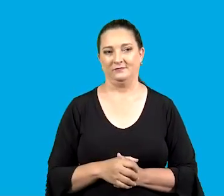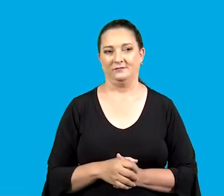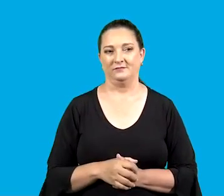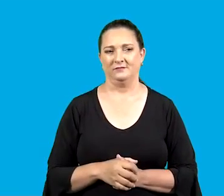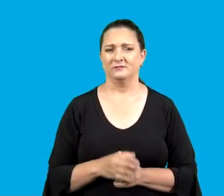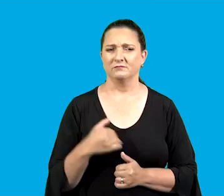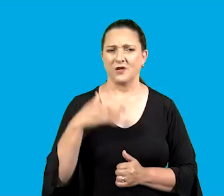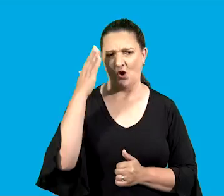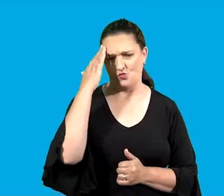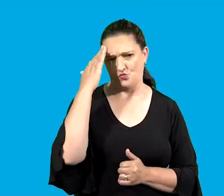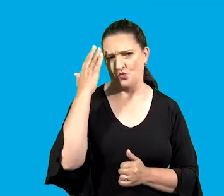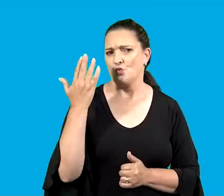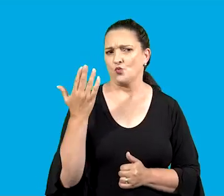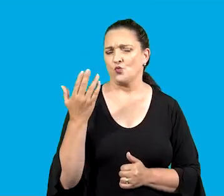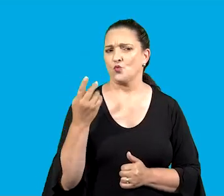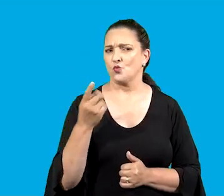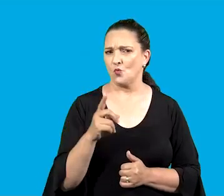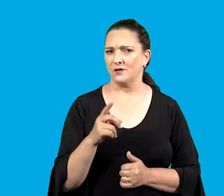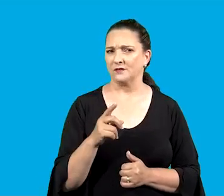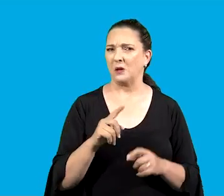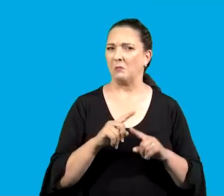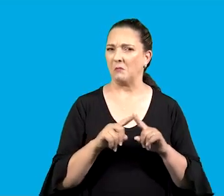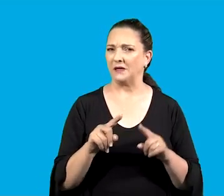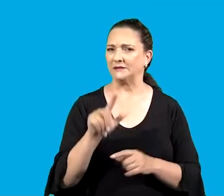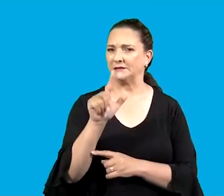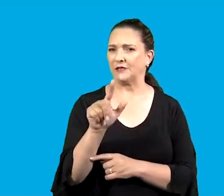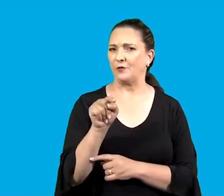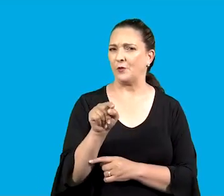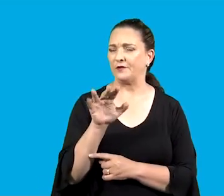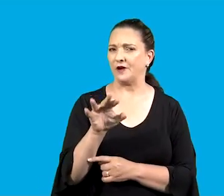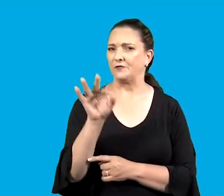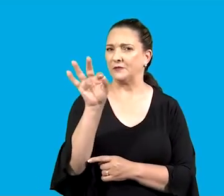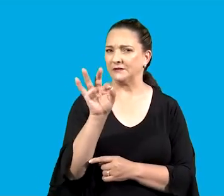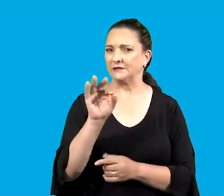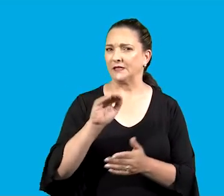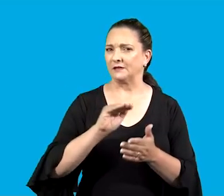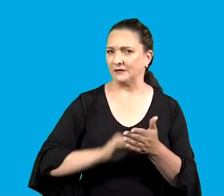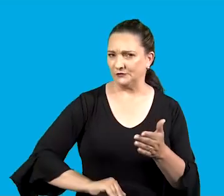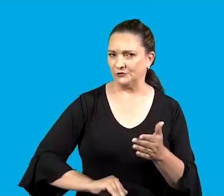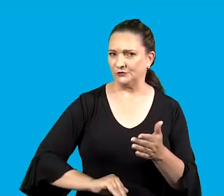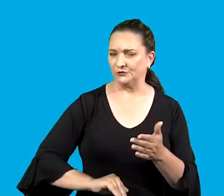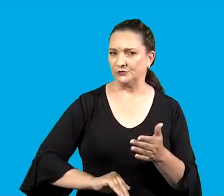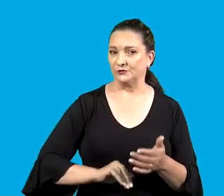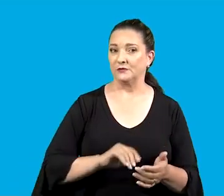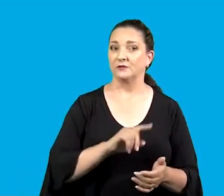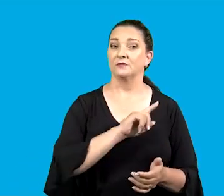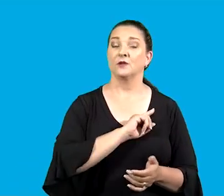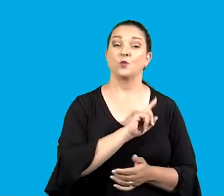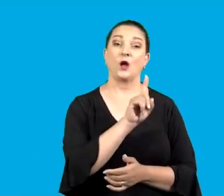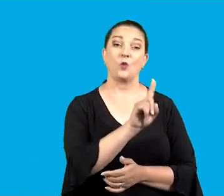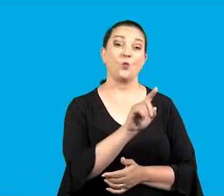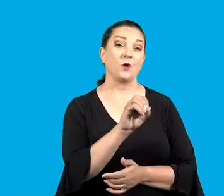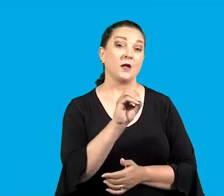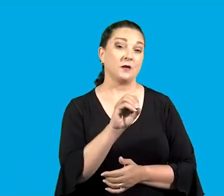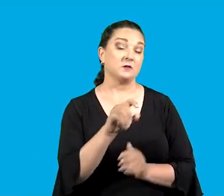178,360. But I know that there is a 7.5% discount. That means if I say 100